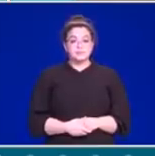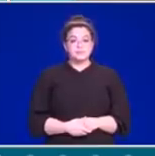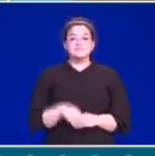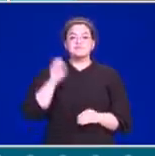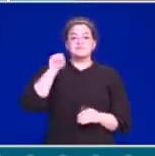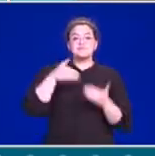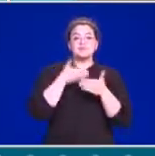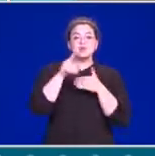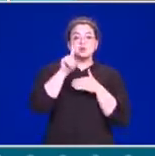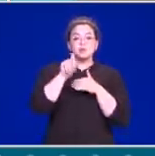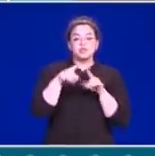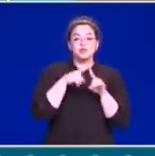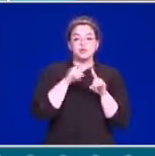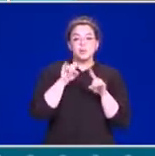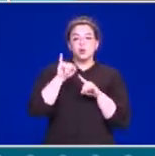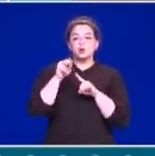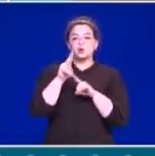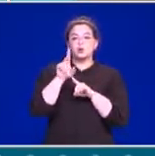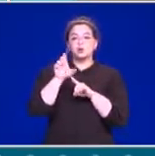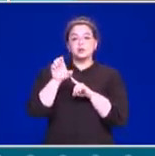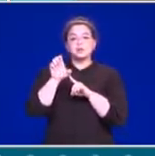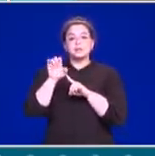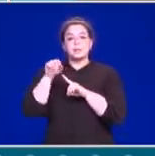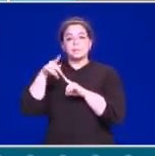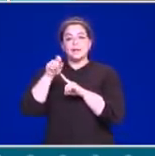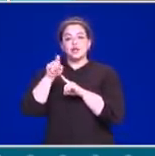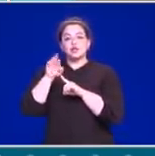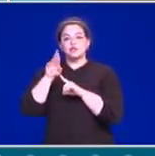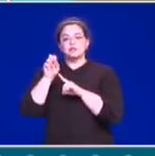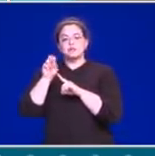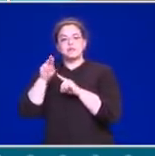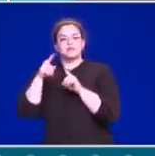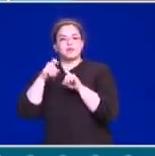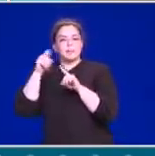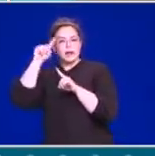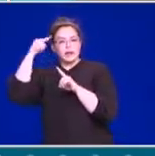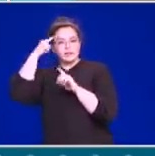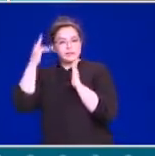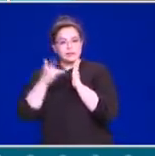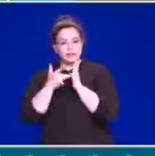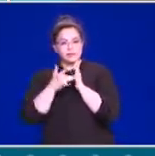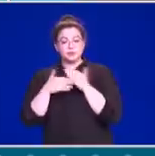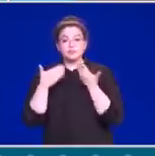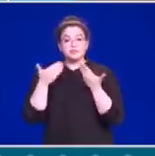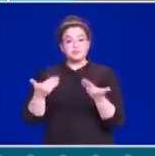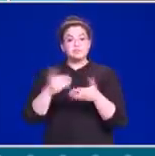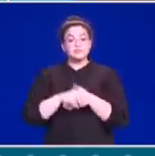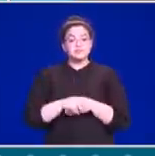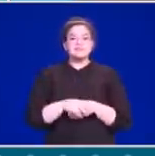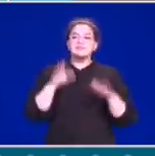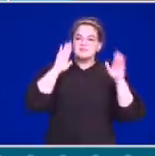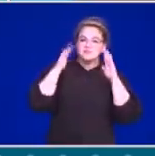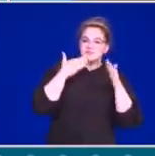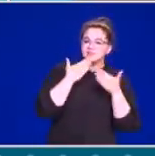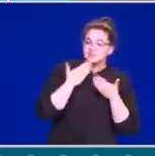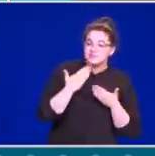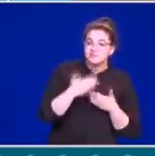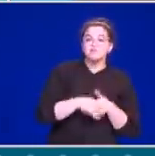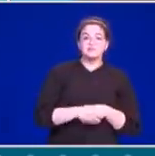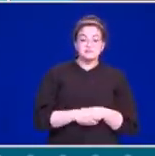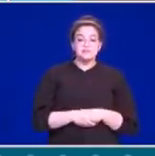Yes, the next question is from Joel Patterson-Gordon, Government Technologies. Your line is open. Hi, thank you. I